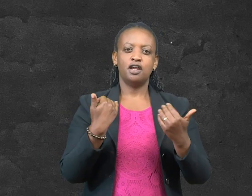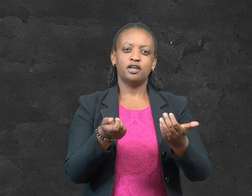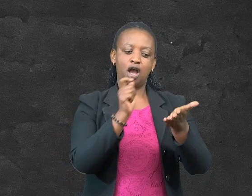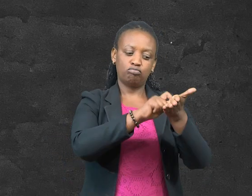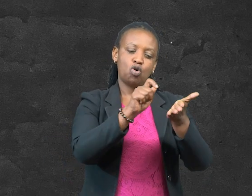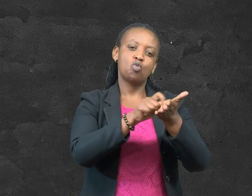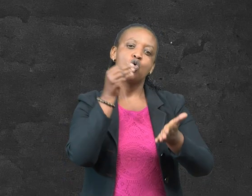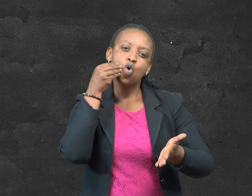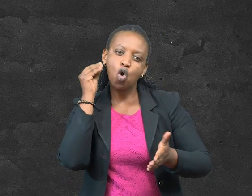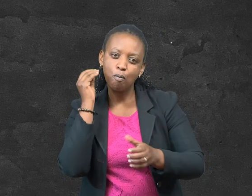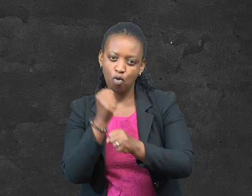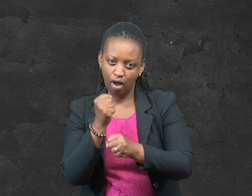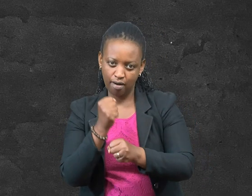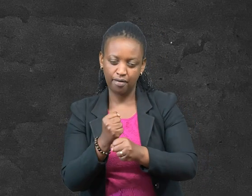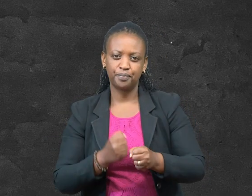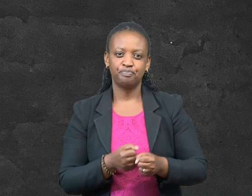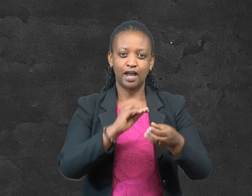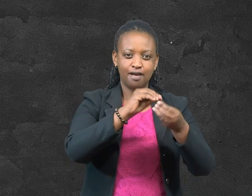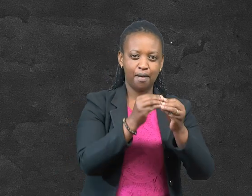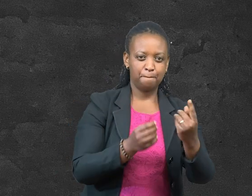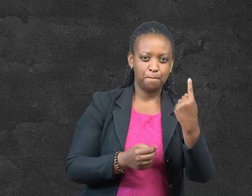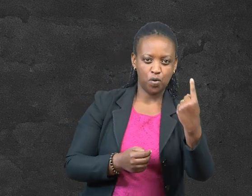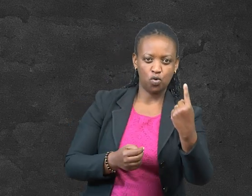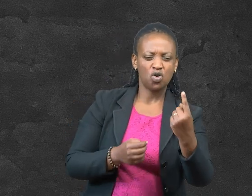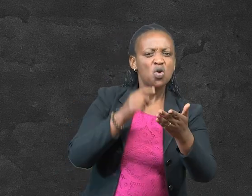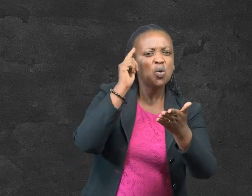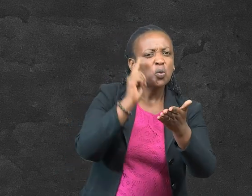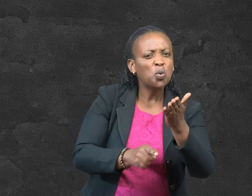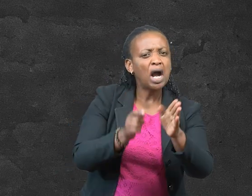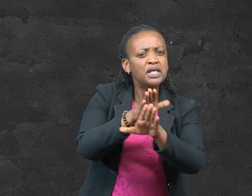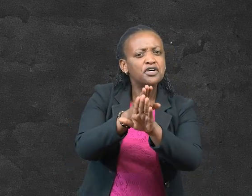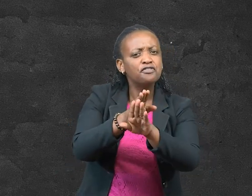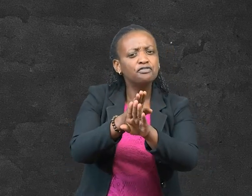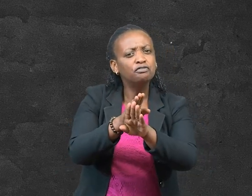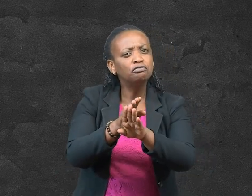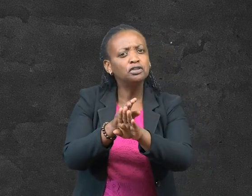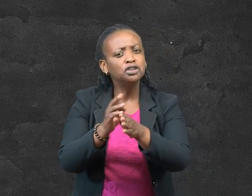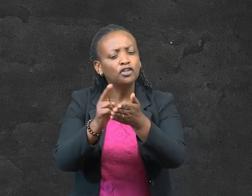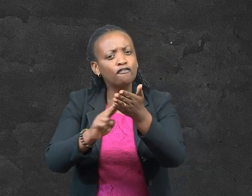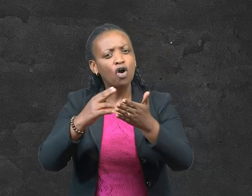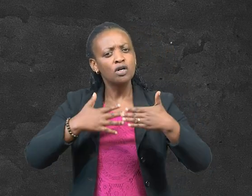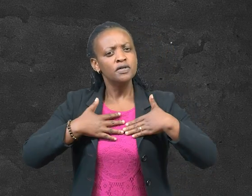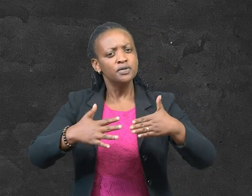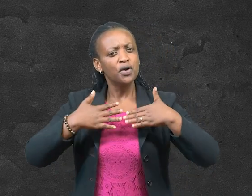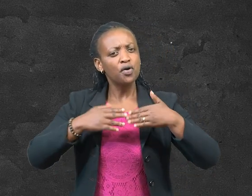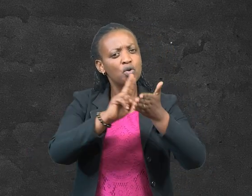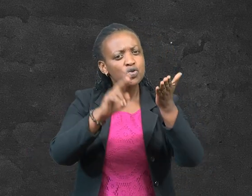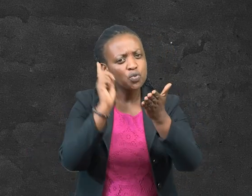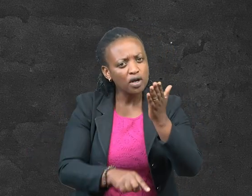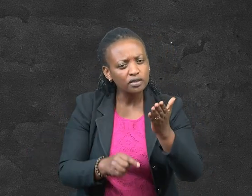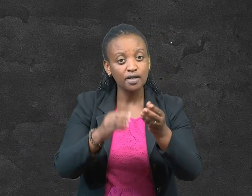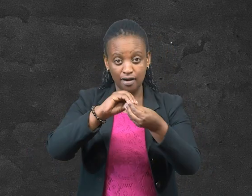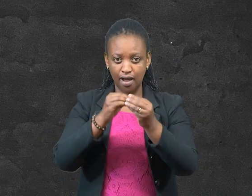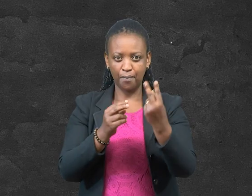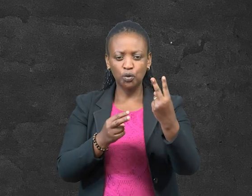homework. Homework number 1. What does a fish use for breathing? Number 2.